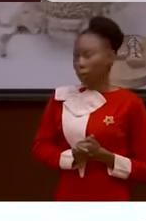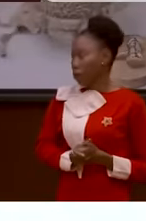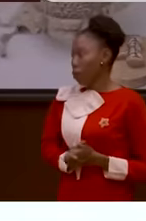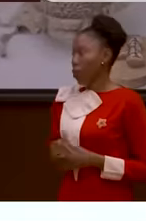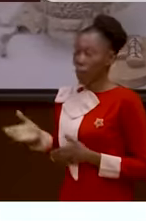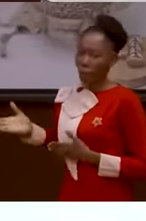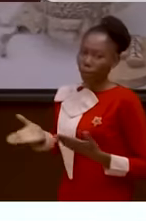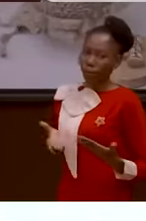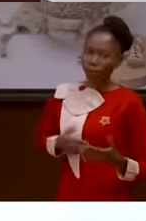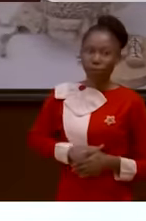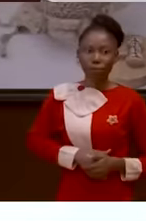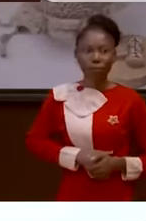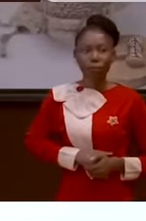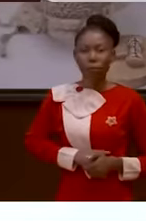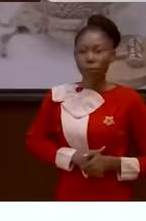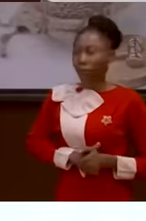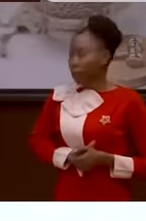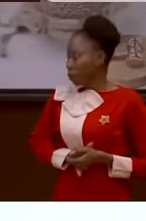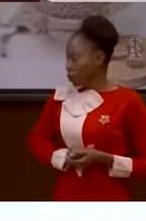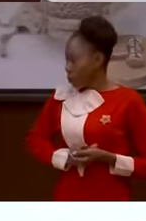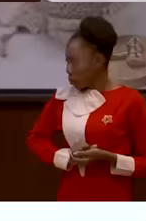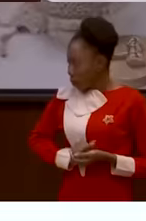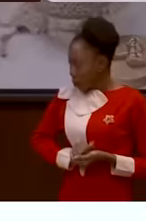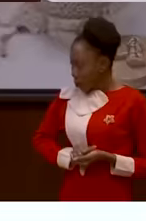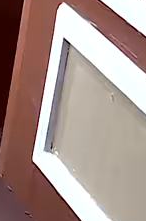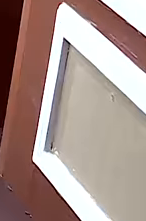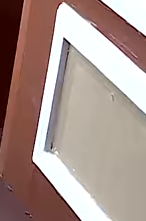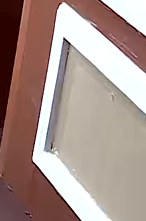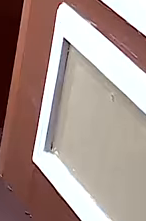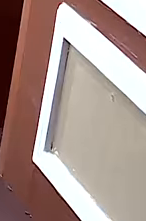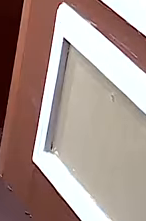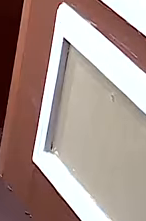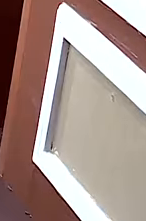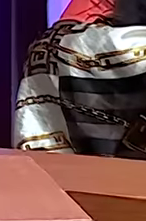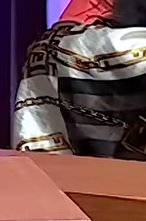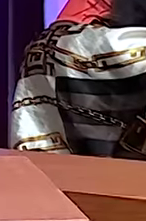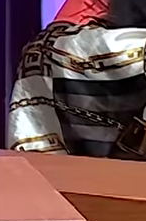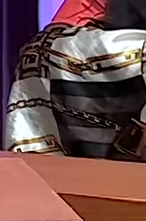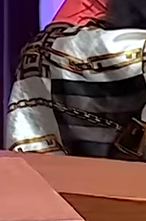please step forward, madam? Let's have the result of the DNA.